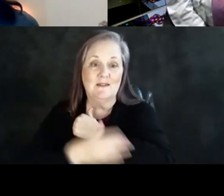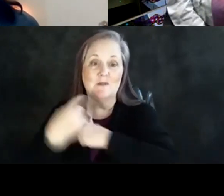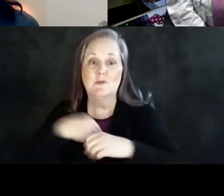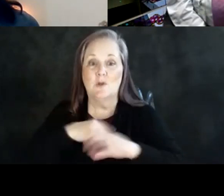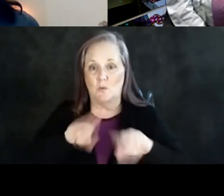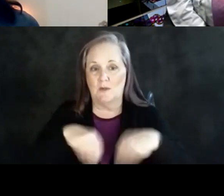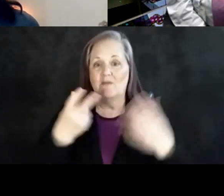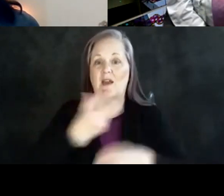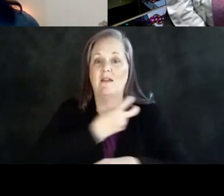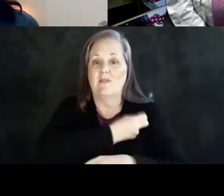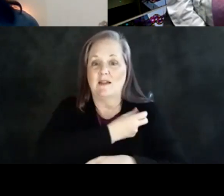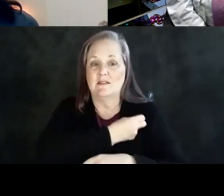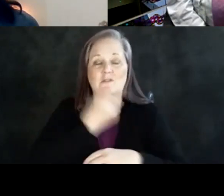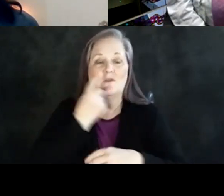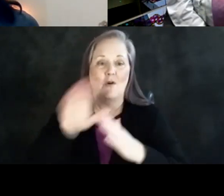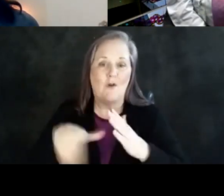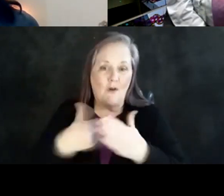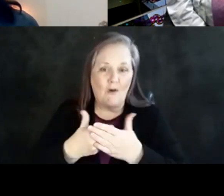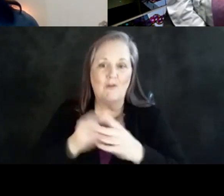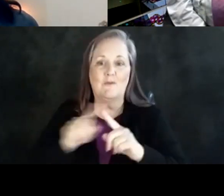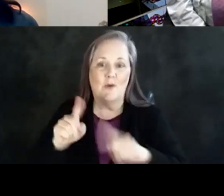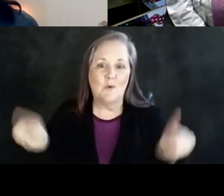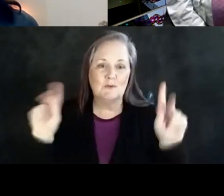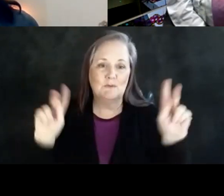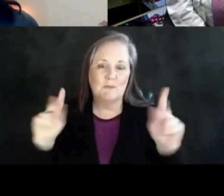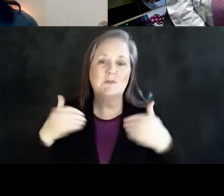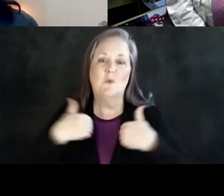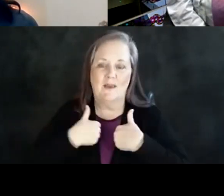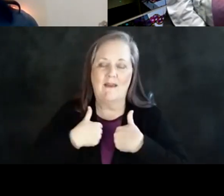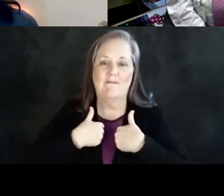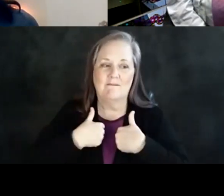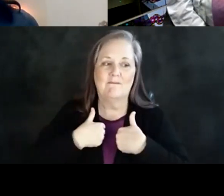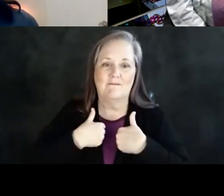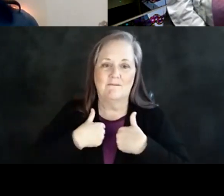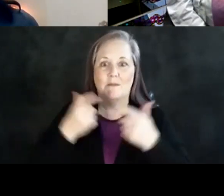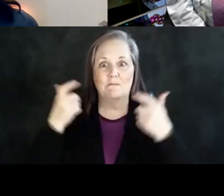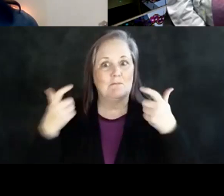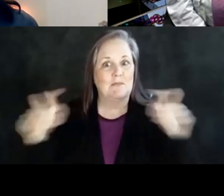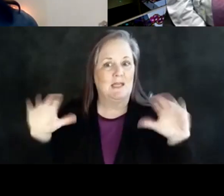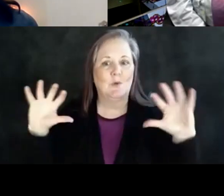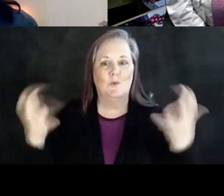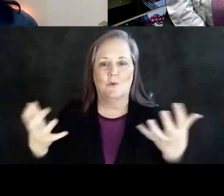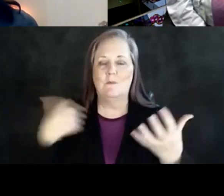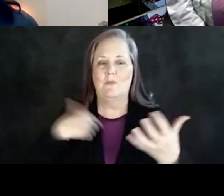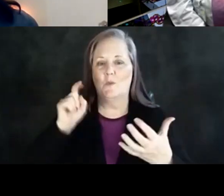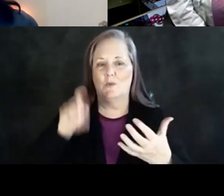provide vaccinations for all of these groups. So we do have a much larger group that we need